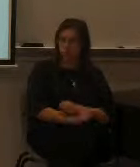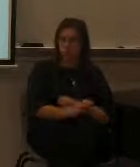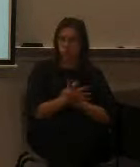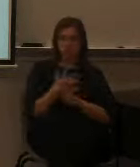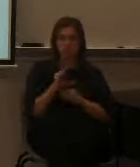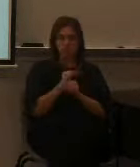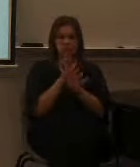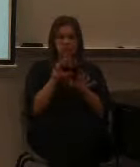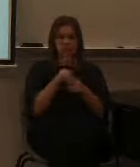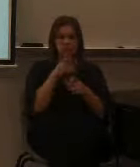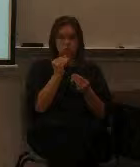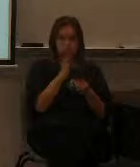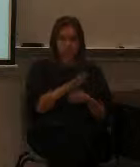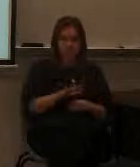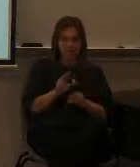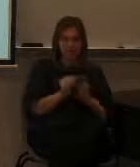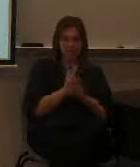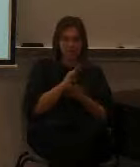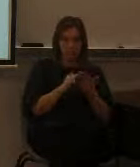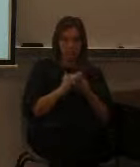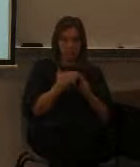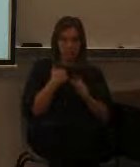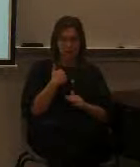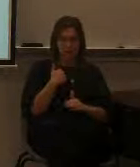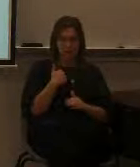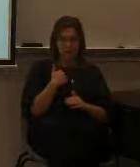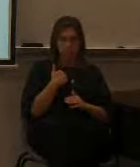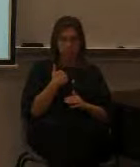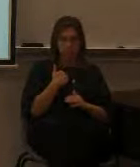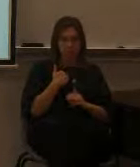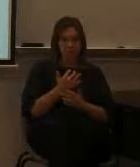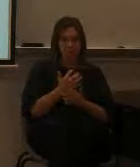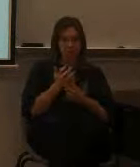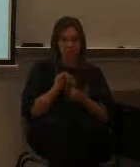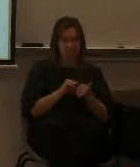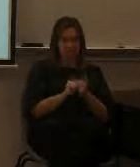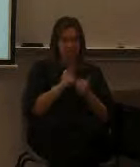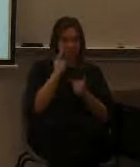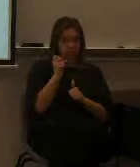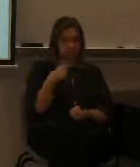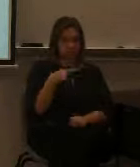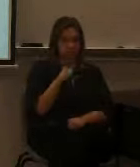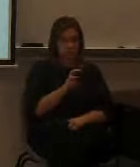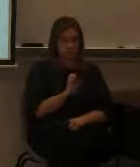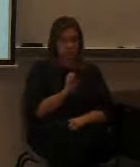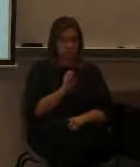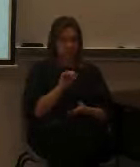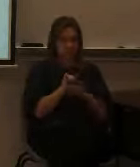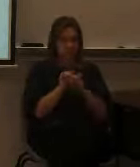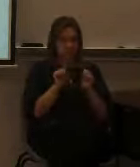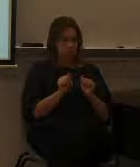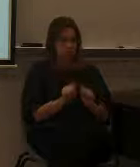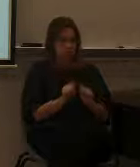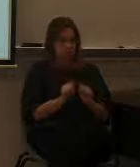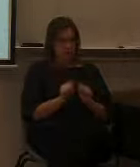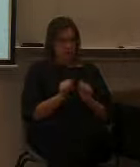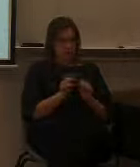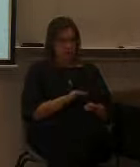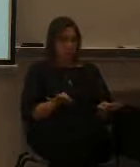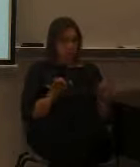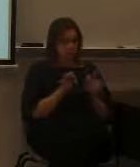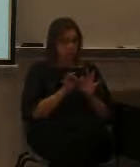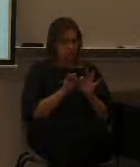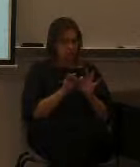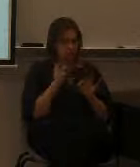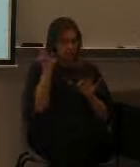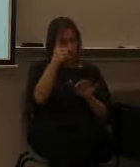in wetland plant communities, there's a good bit of competition for space. And that can be, it can be important.